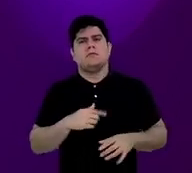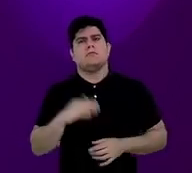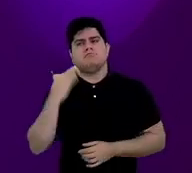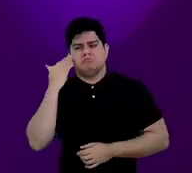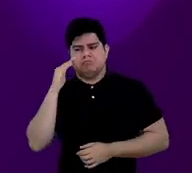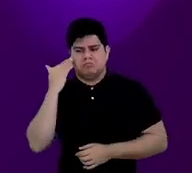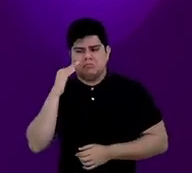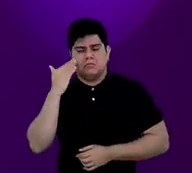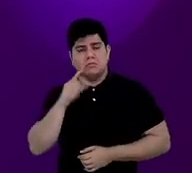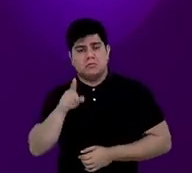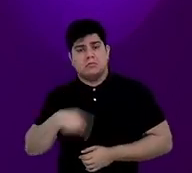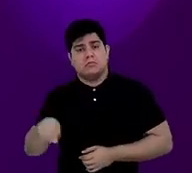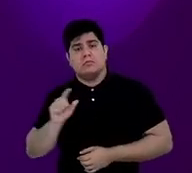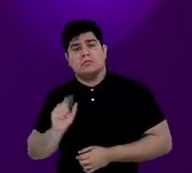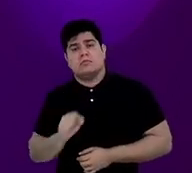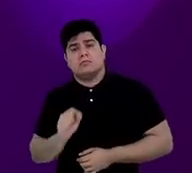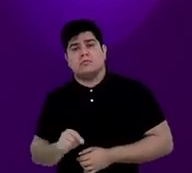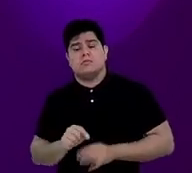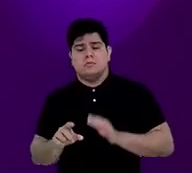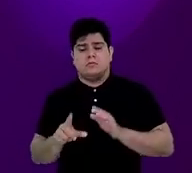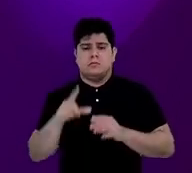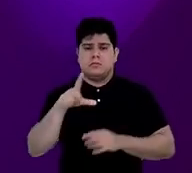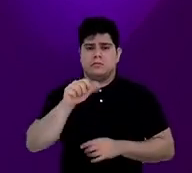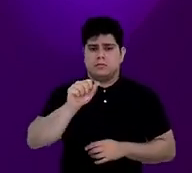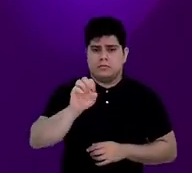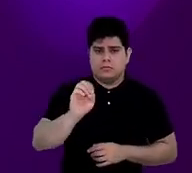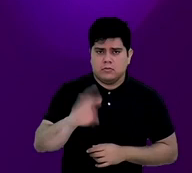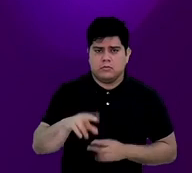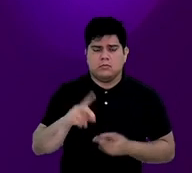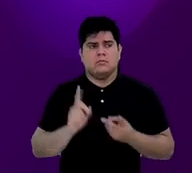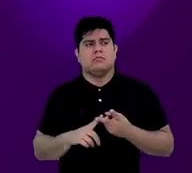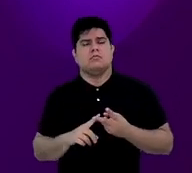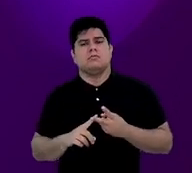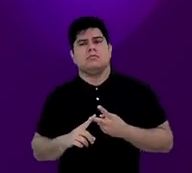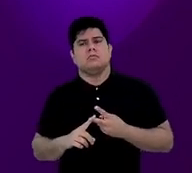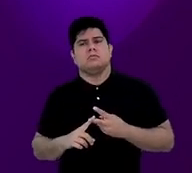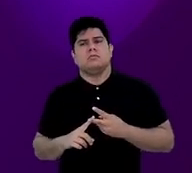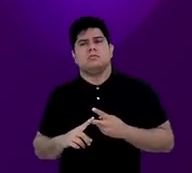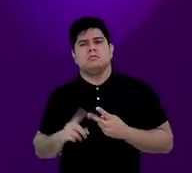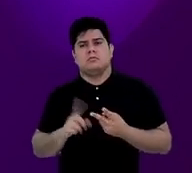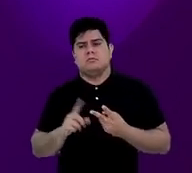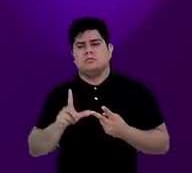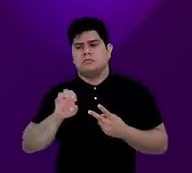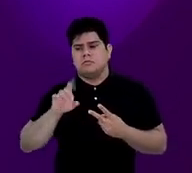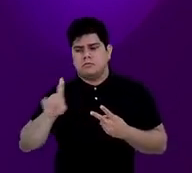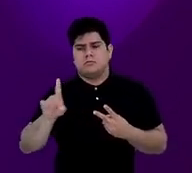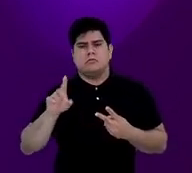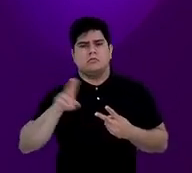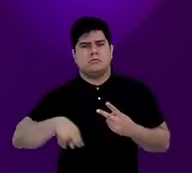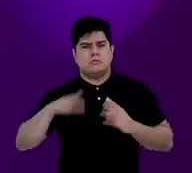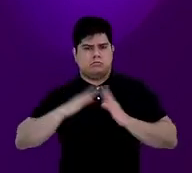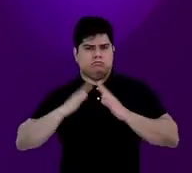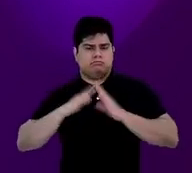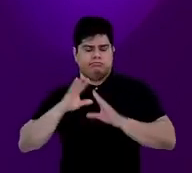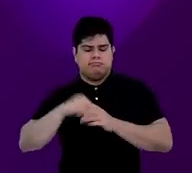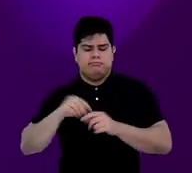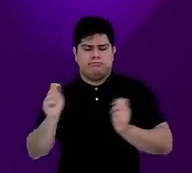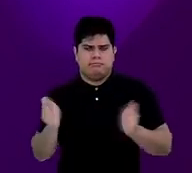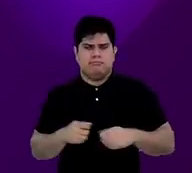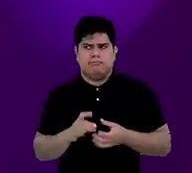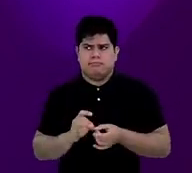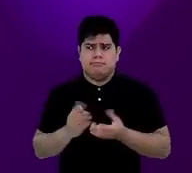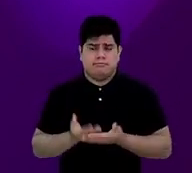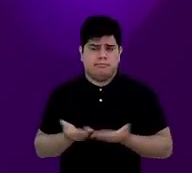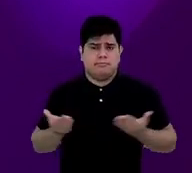and home-use LED devices are now available. PBM for brain disorders is a rapidly